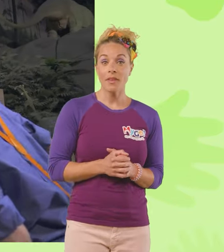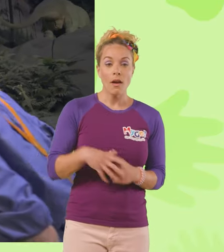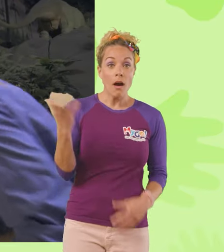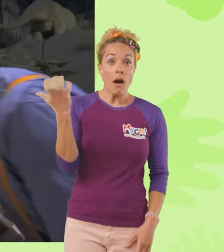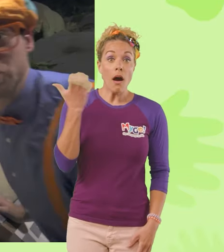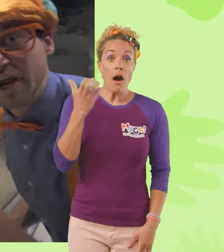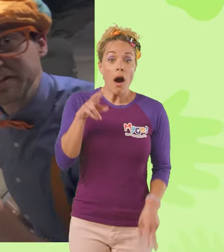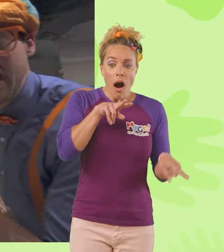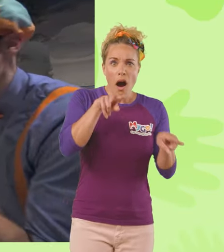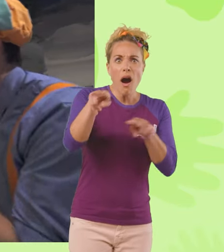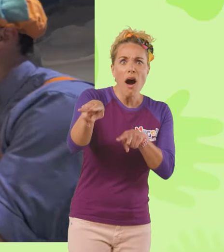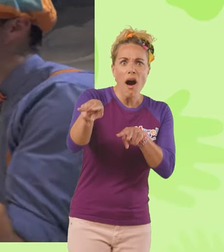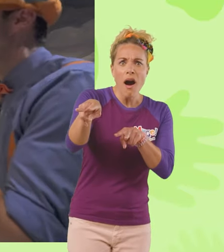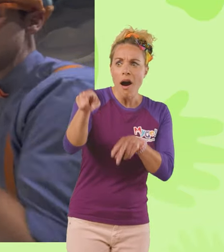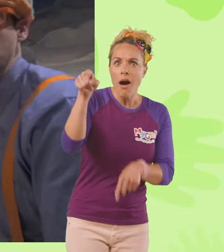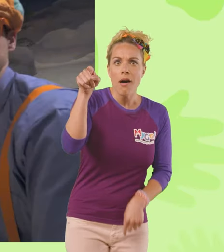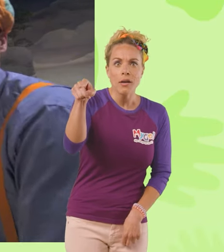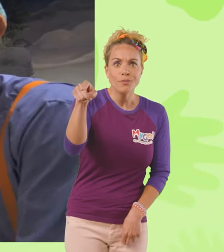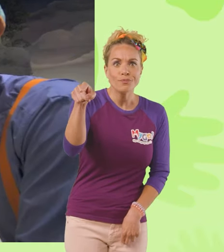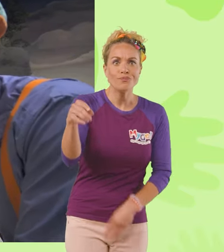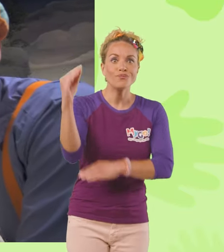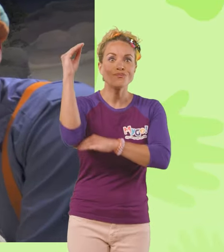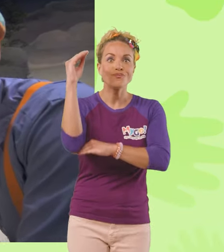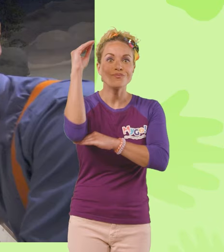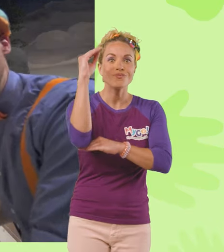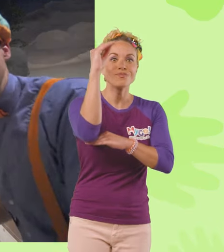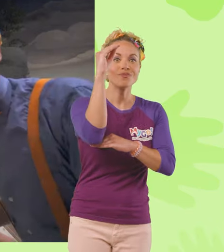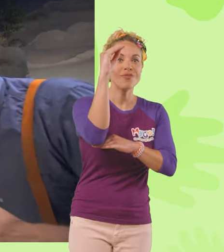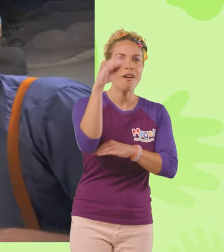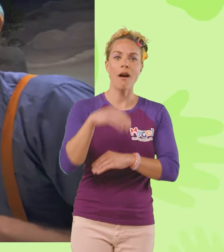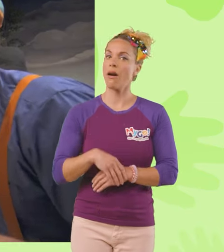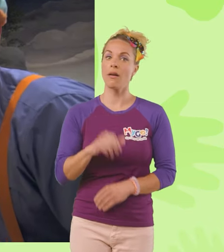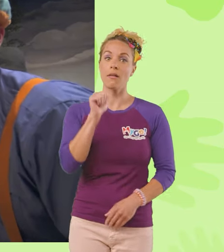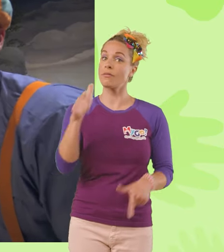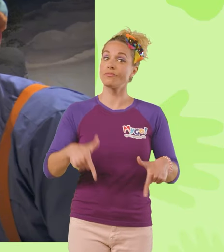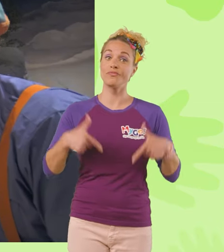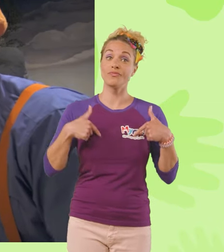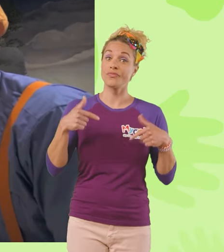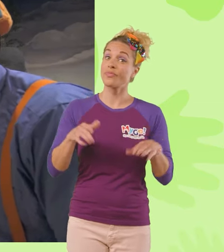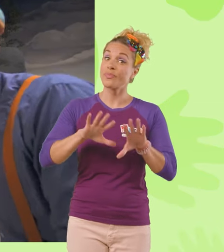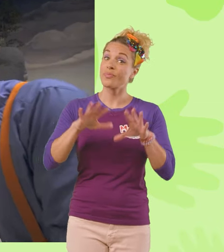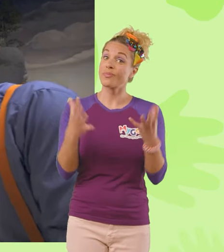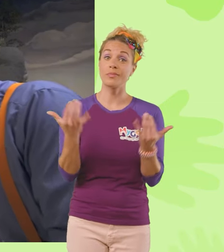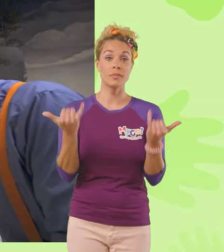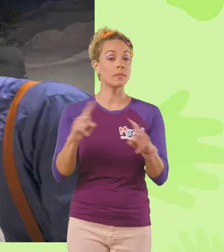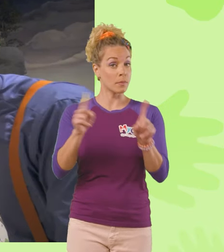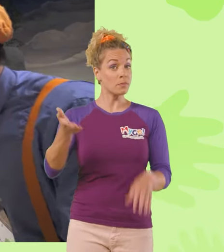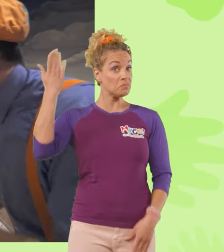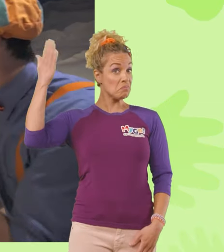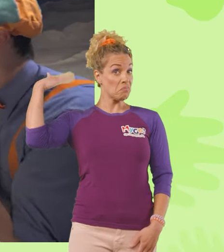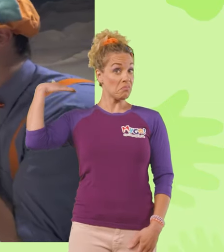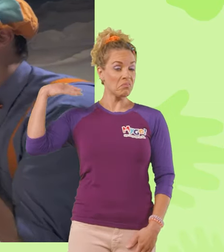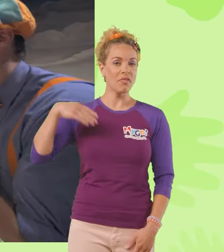Whoa. Check that out. That right there is a dinosaur. They don't live on our planet anymore, but they used